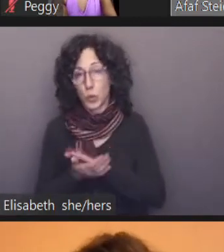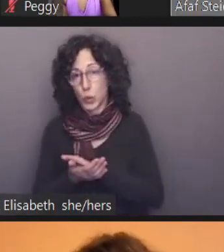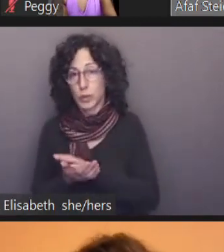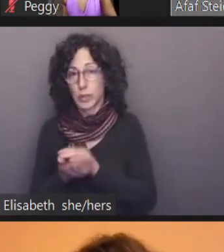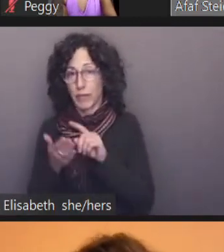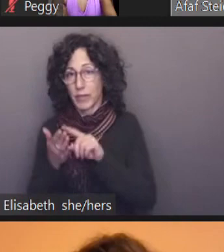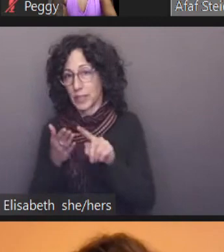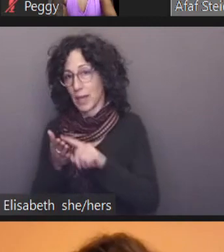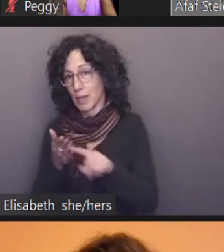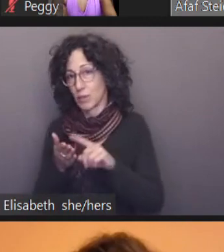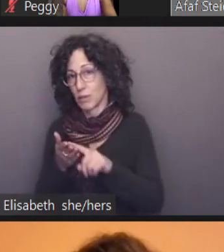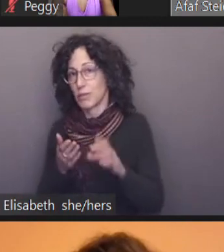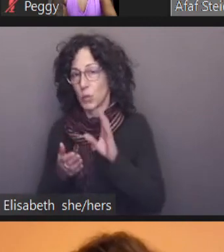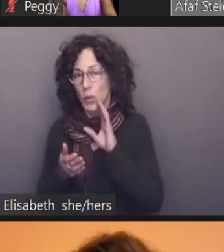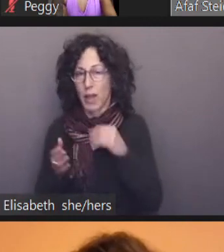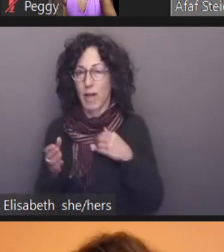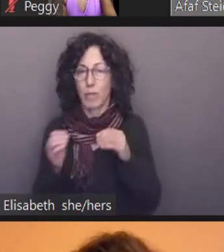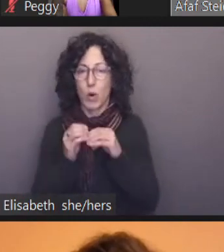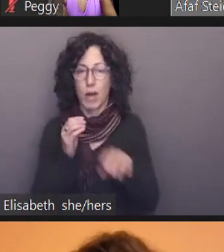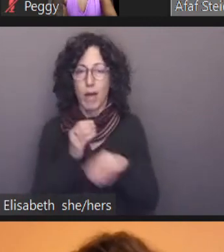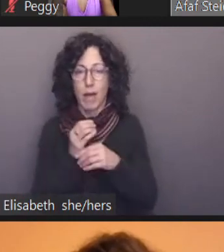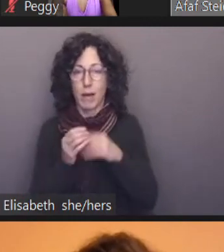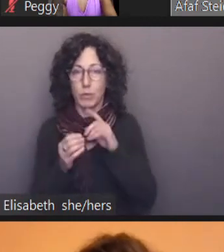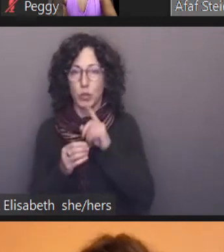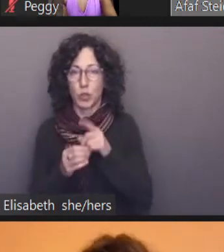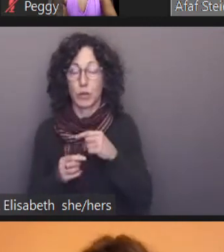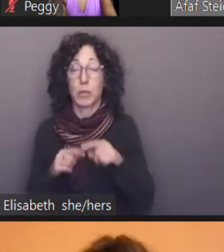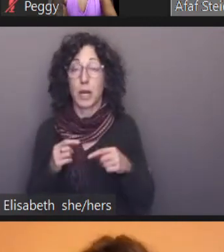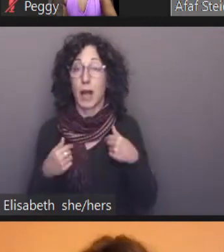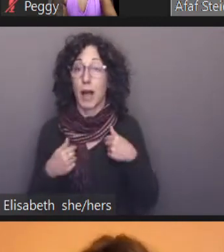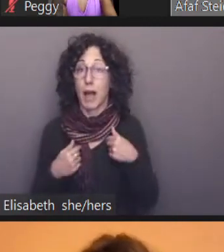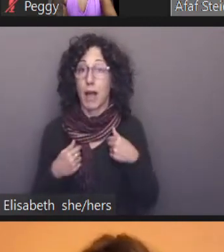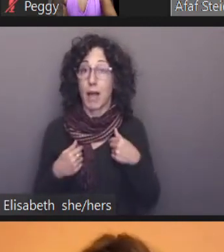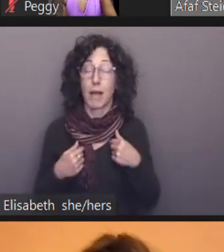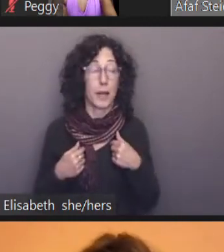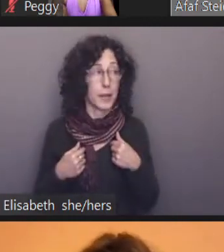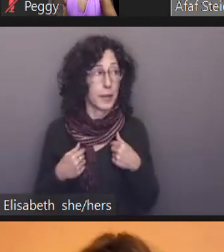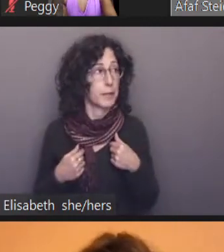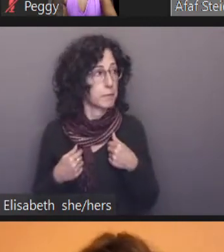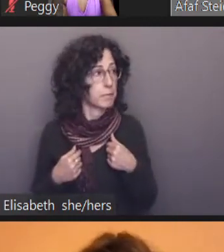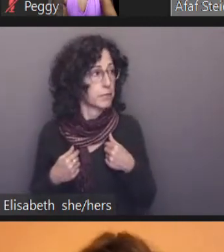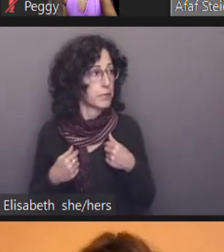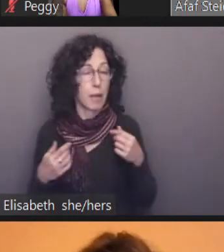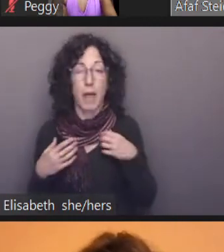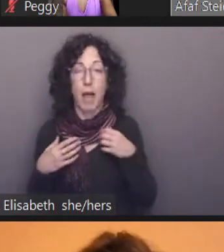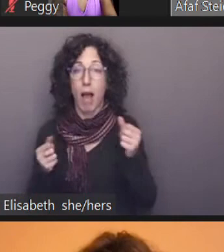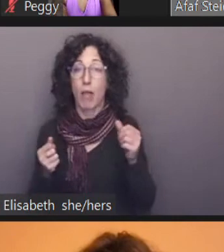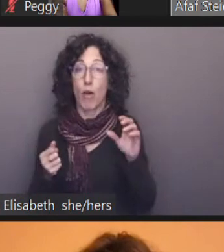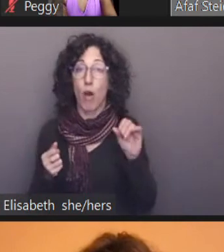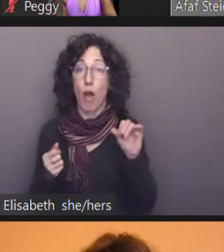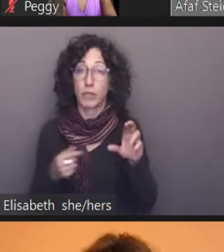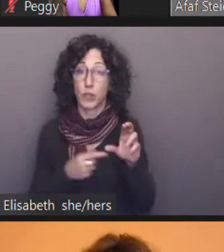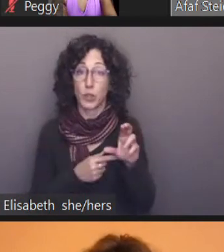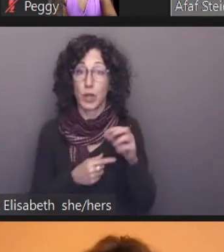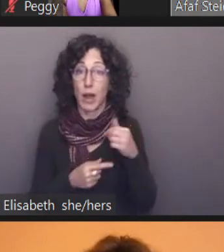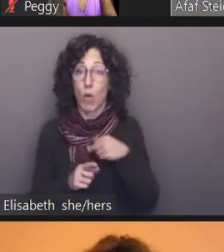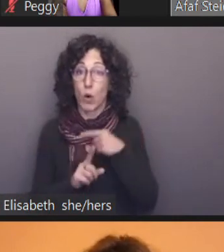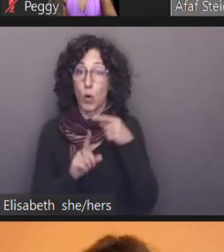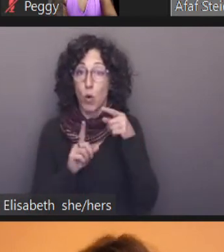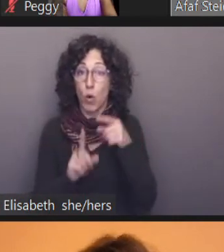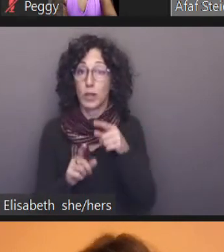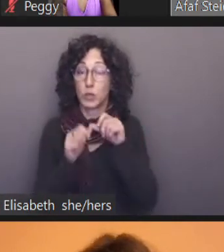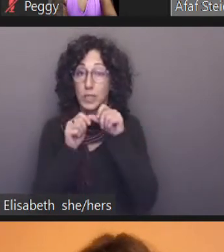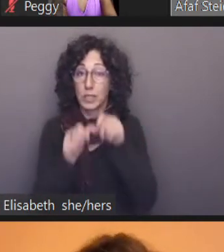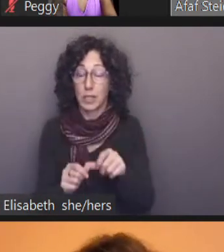you'll have something to add. What I will say as health officer is that our goal is to continue, as our